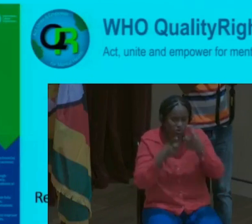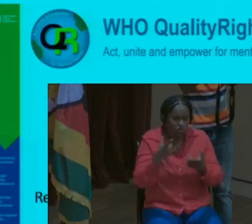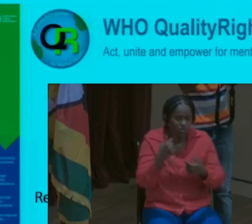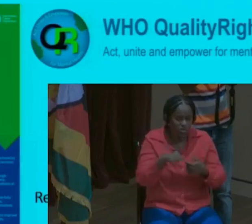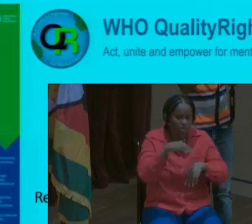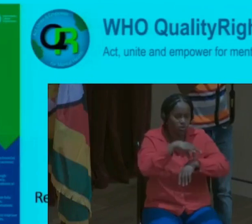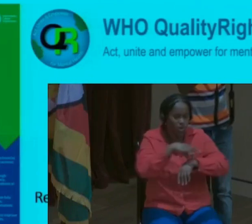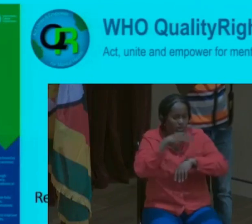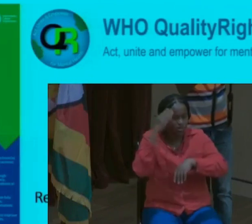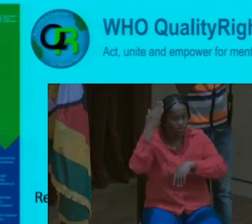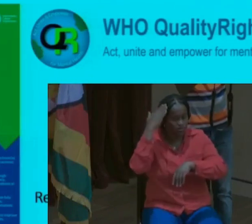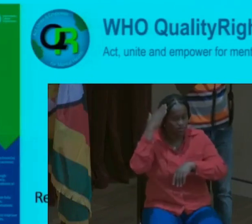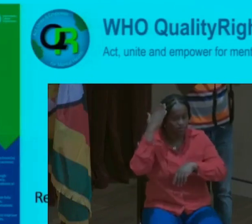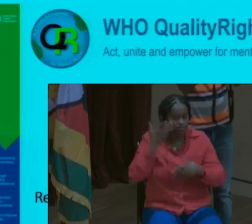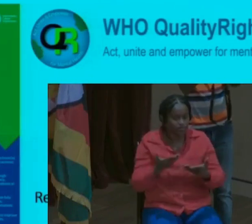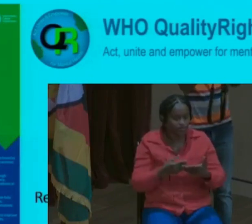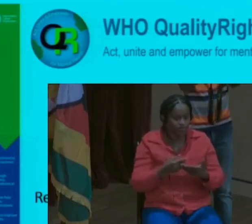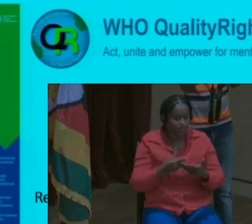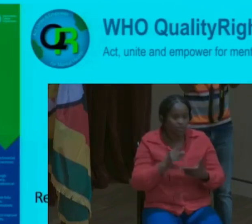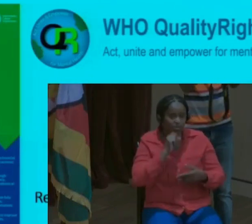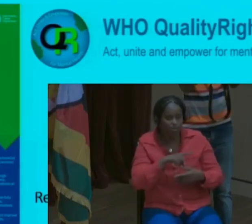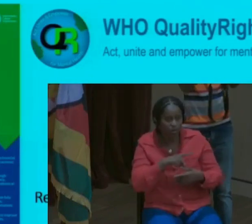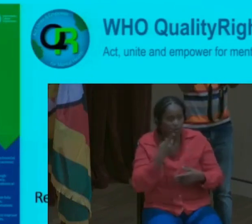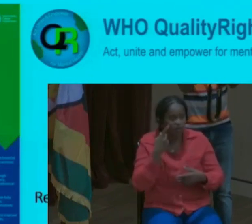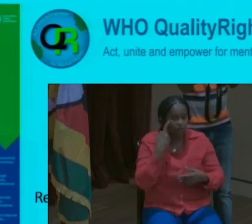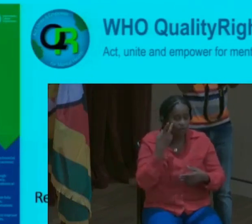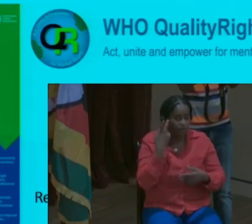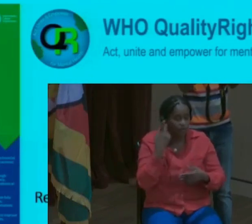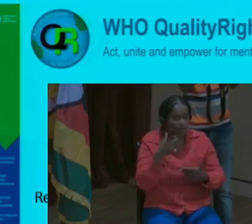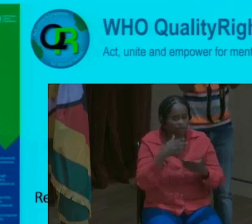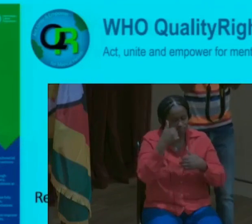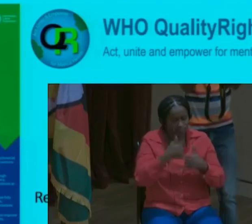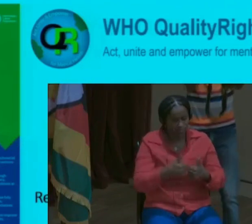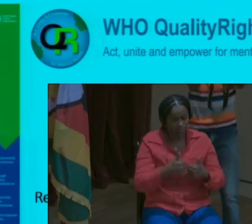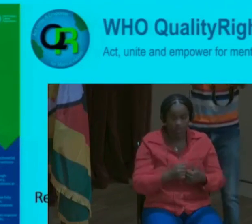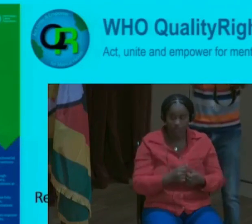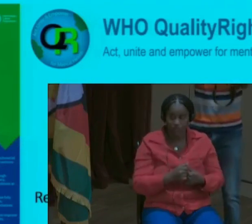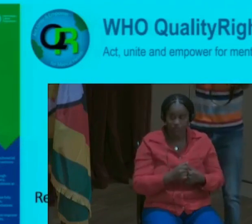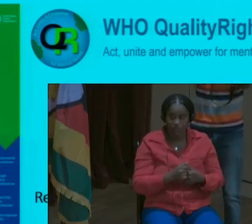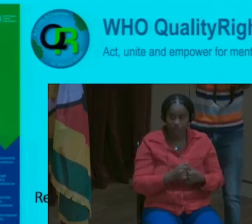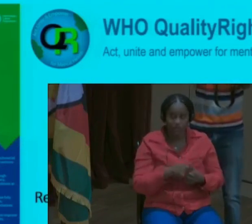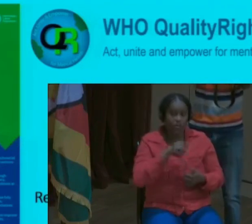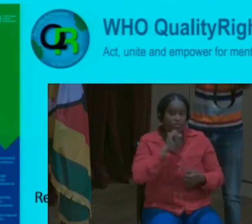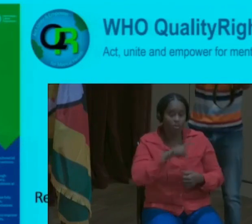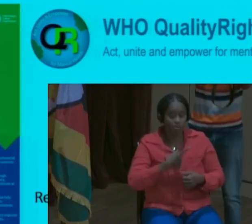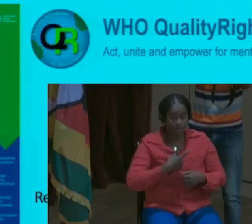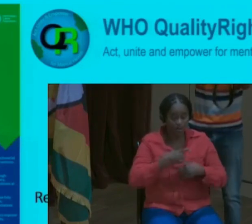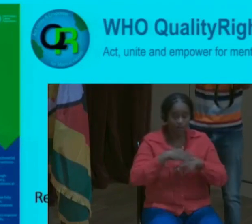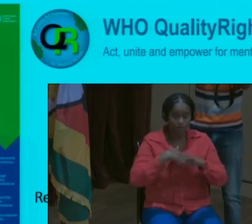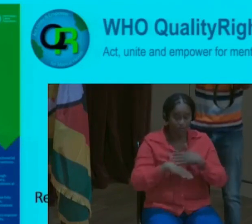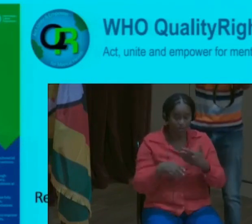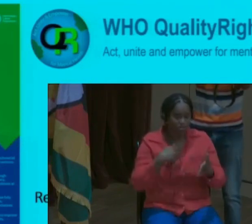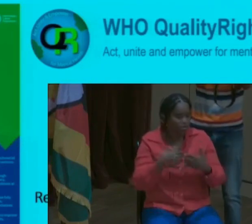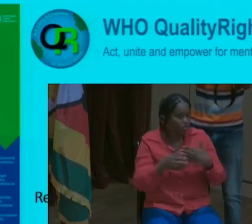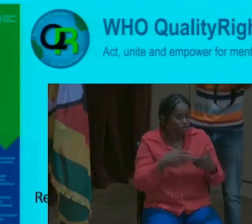it increases the quality of services. And it can be done by anyone. It's not just healthcare workers. Any